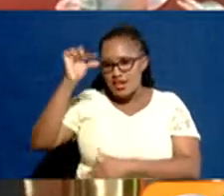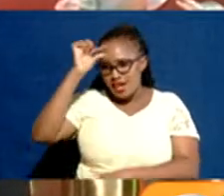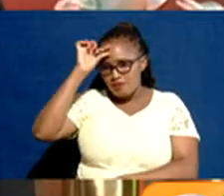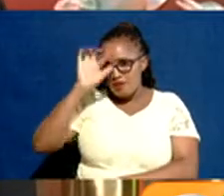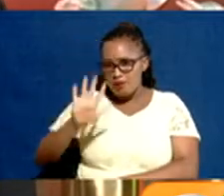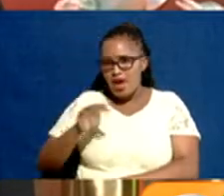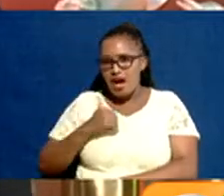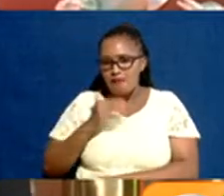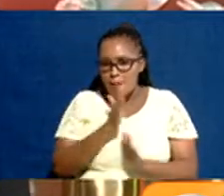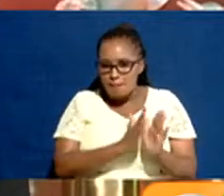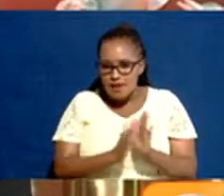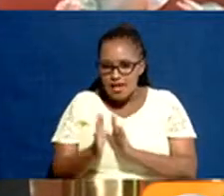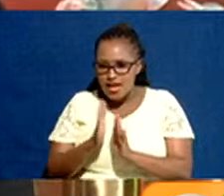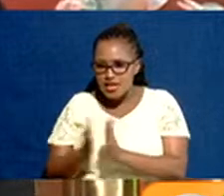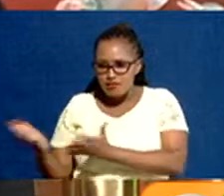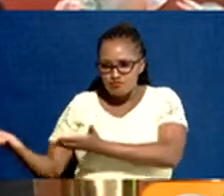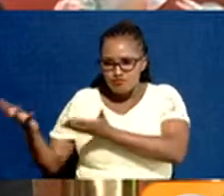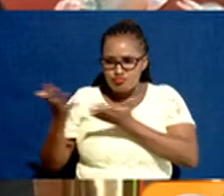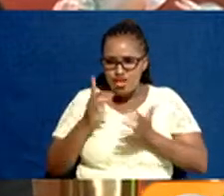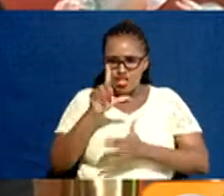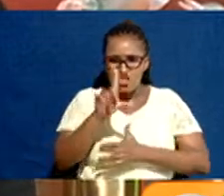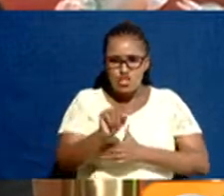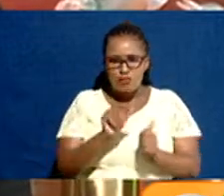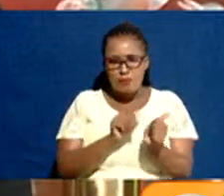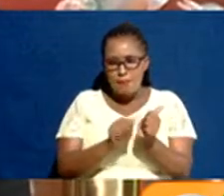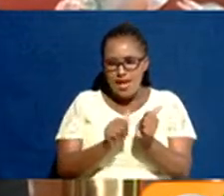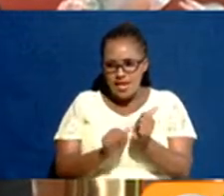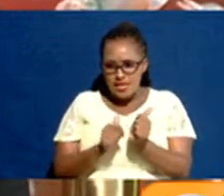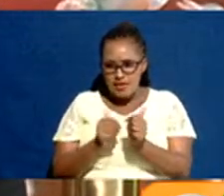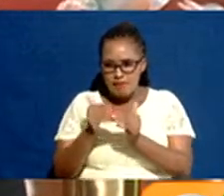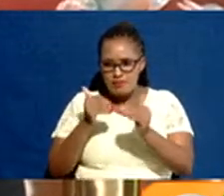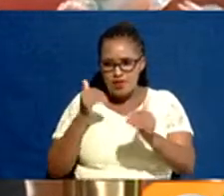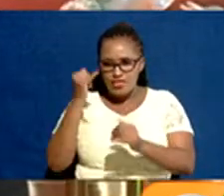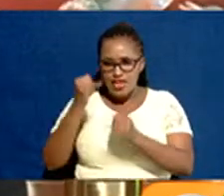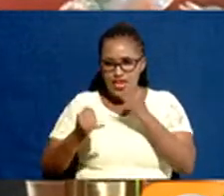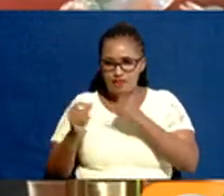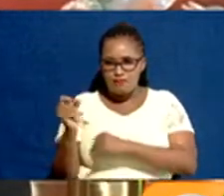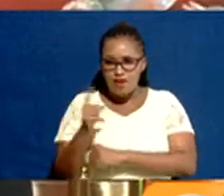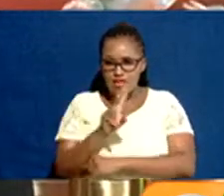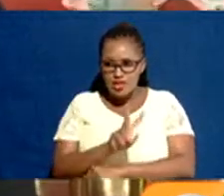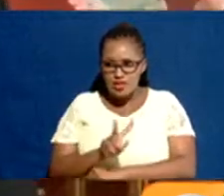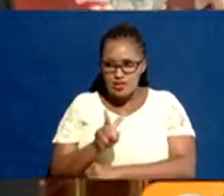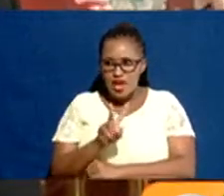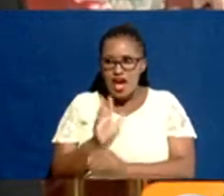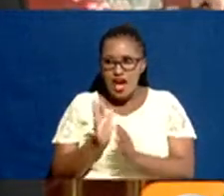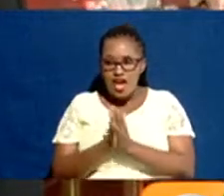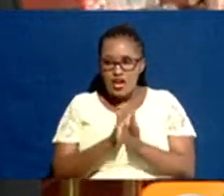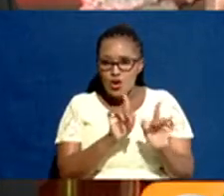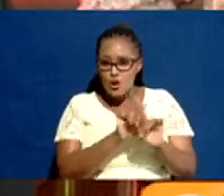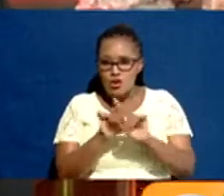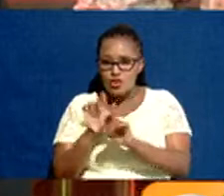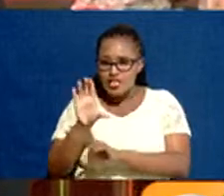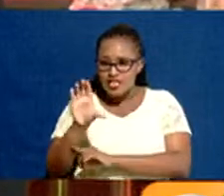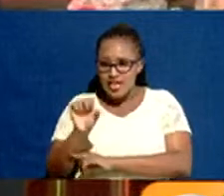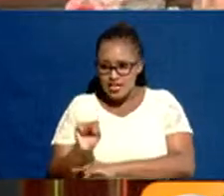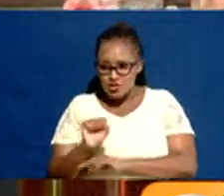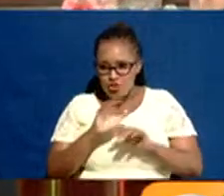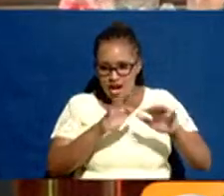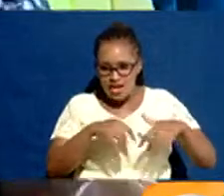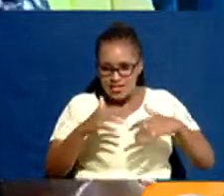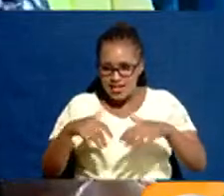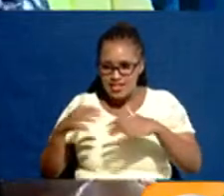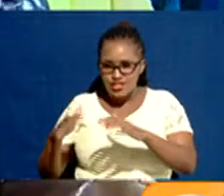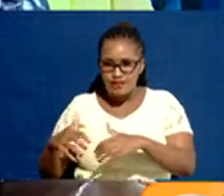a strategy to import cheap maize, free duty maize, by end of February. And even the CS for Agriculture, Mithika